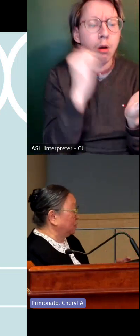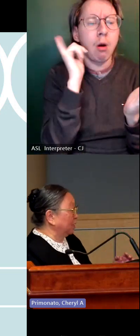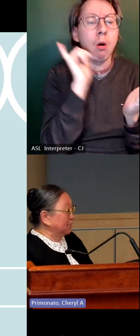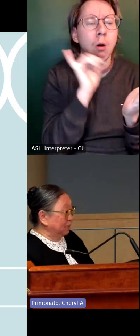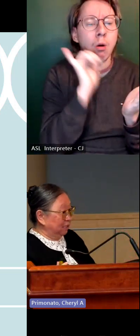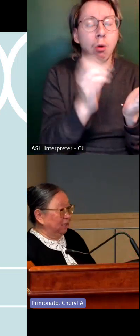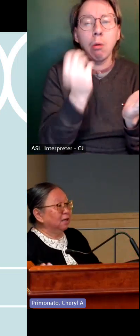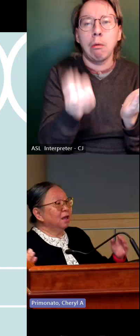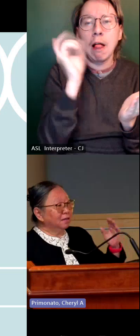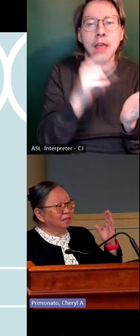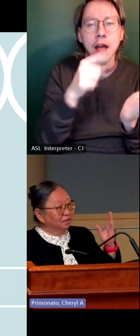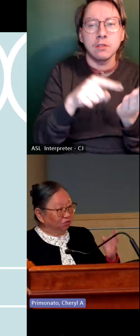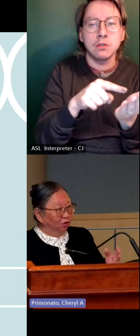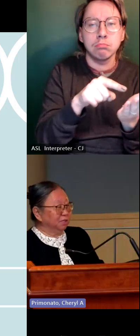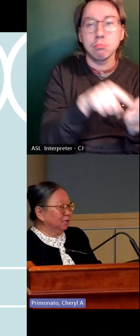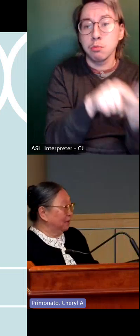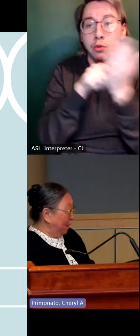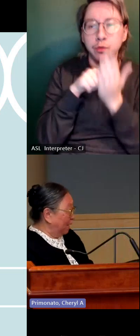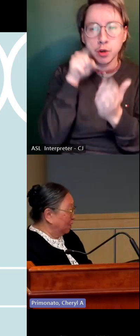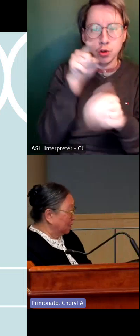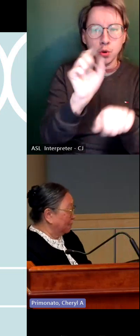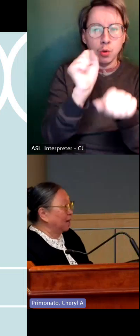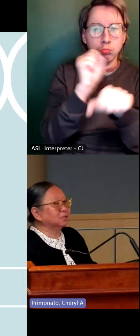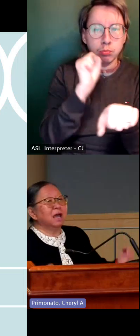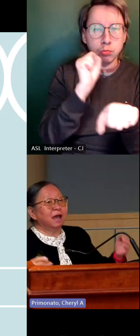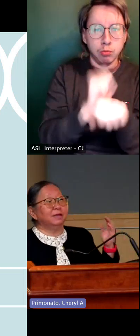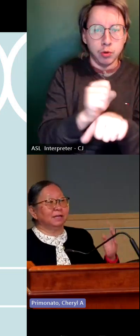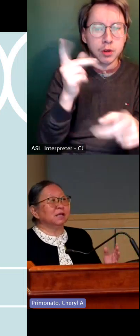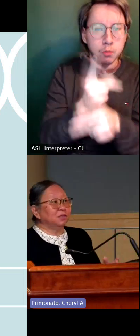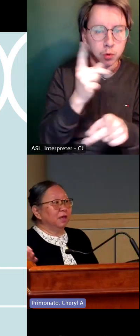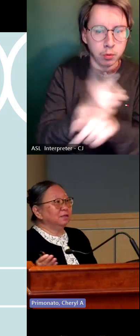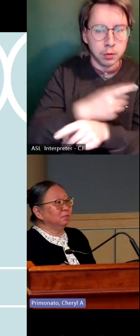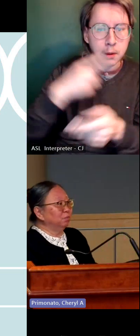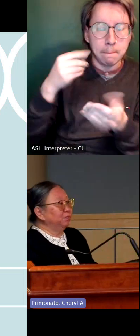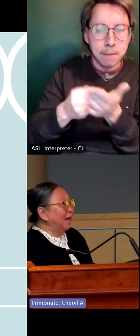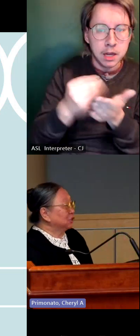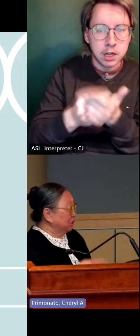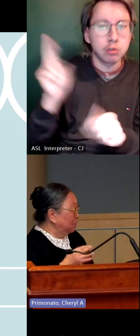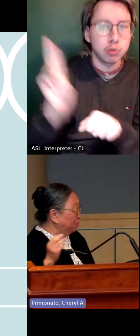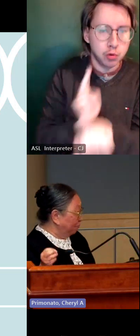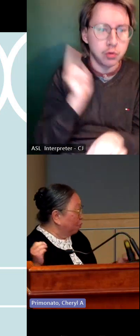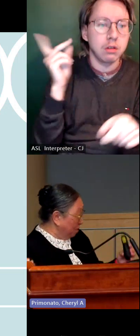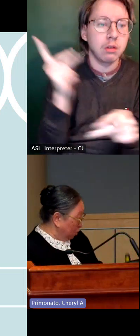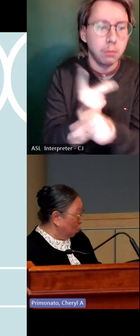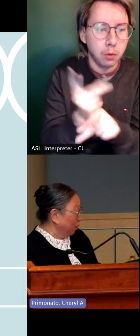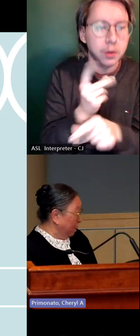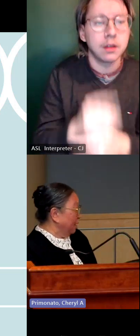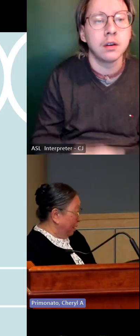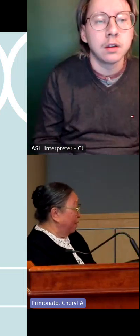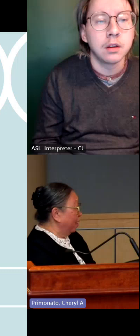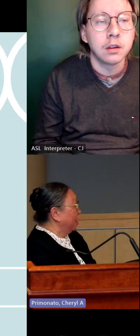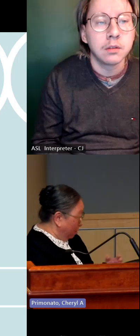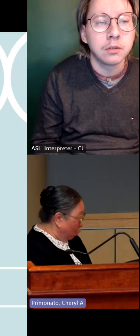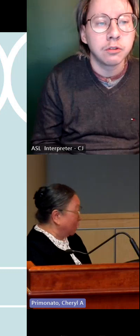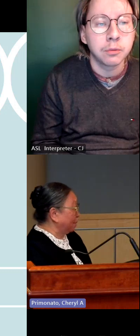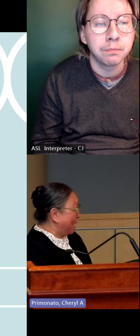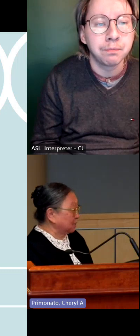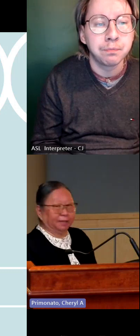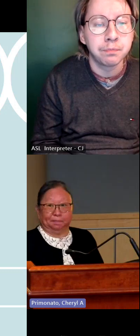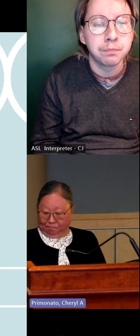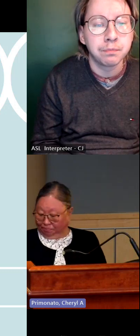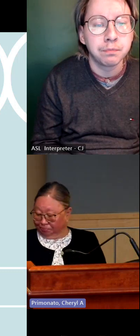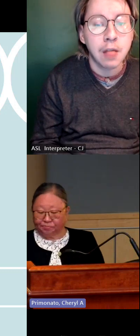to ensure that, yes, indeed, that this firm did get paid this amount, and yes, they actually did perform this work and in